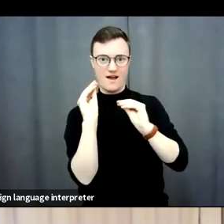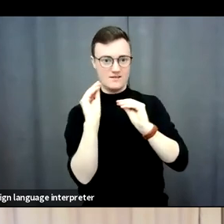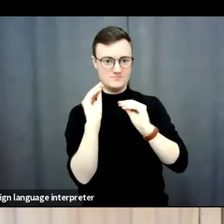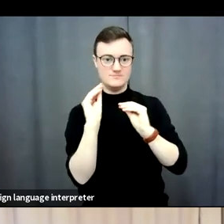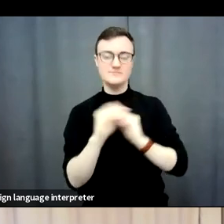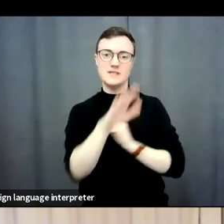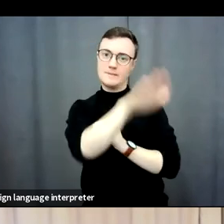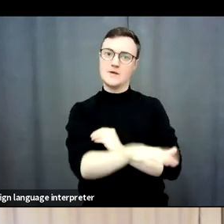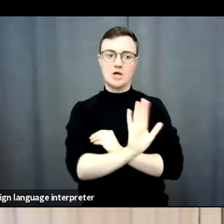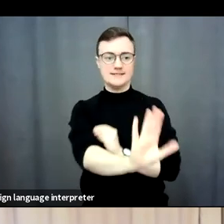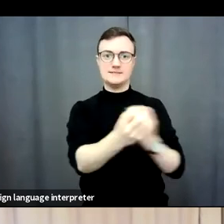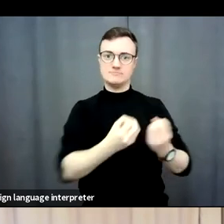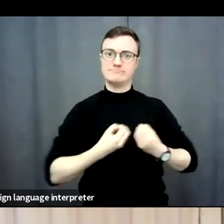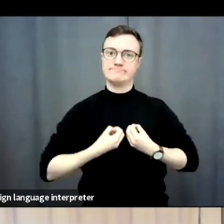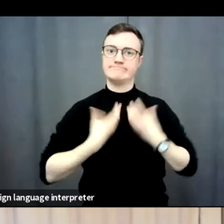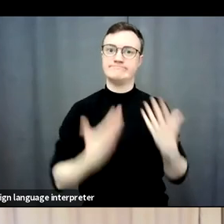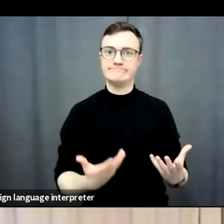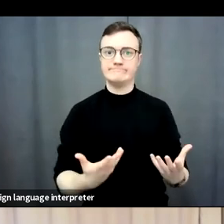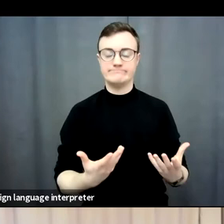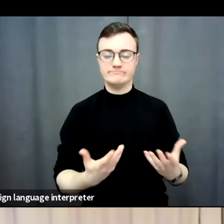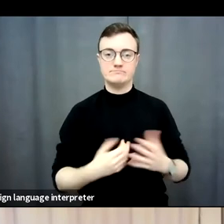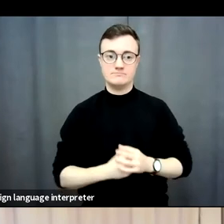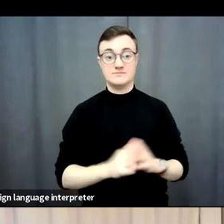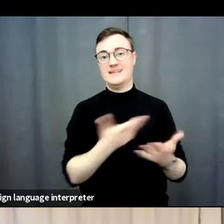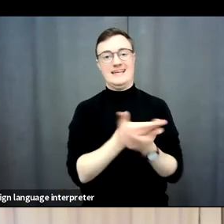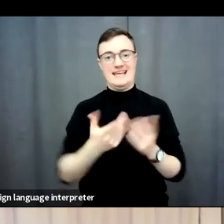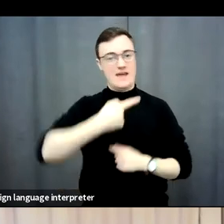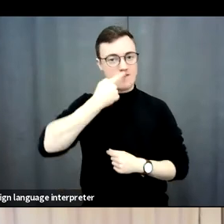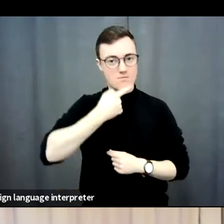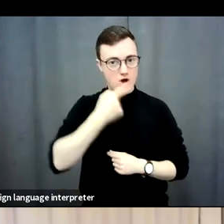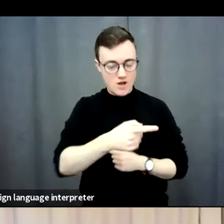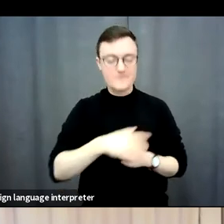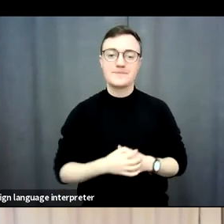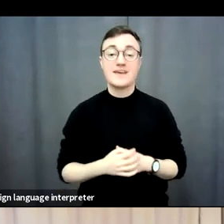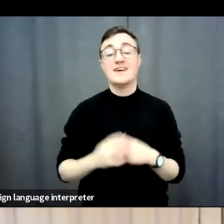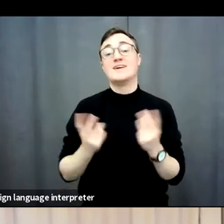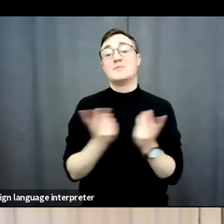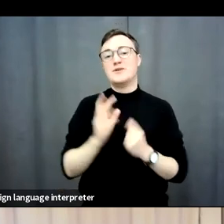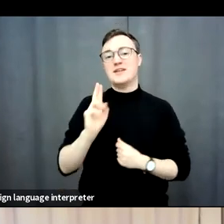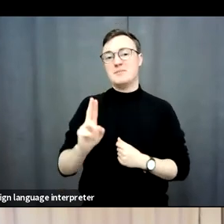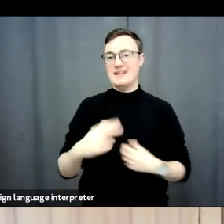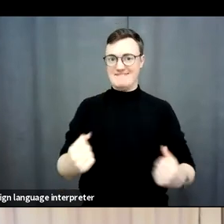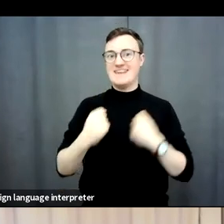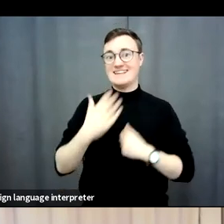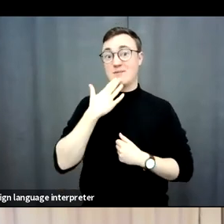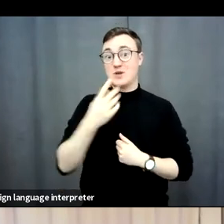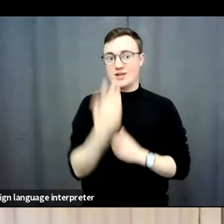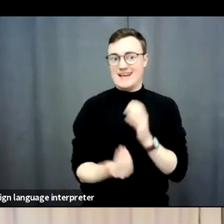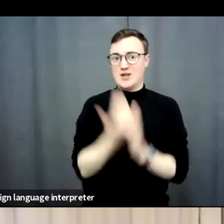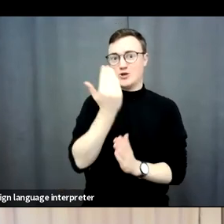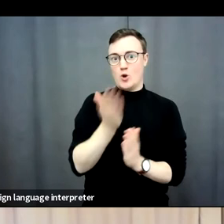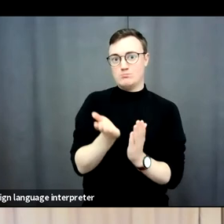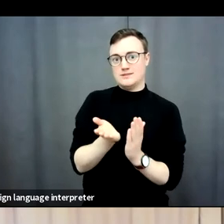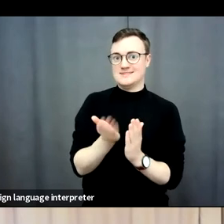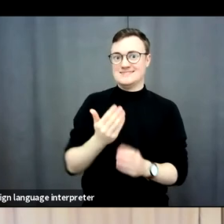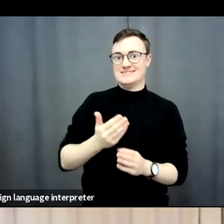interpret the utterances and the expressions that are unverbal. So it was very good that it came up earlier today, and